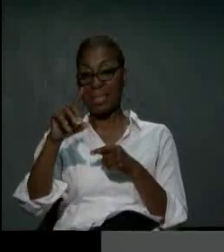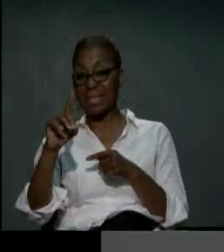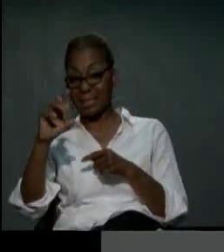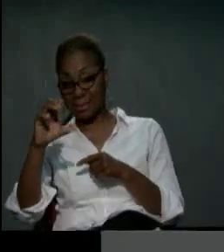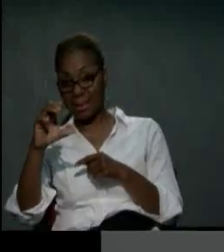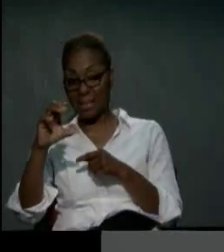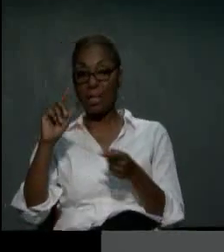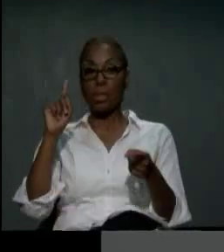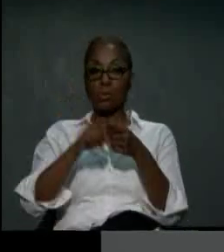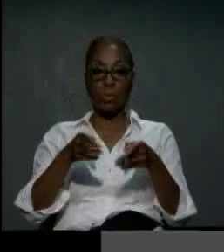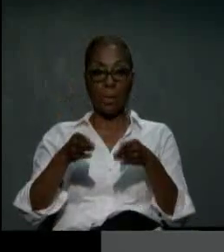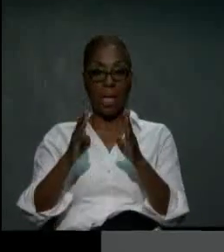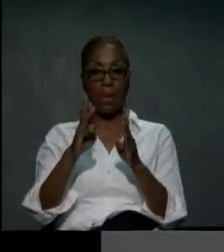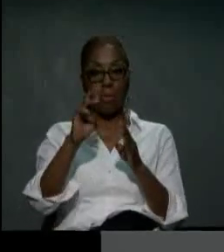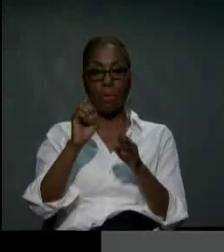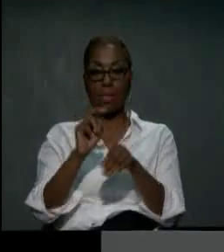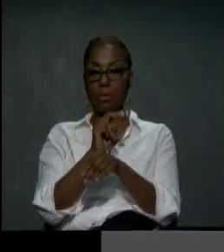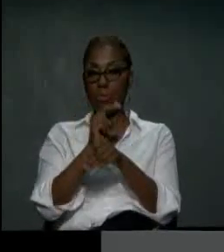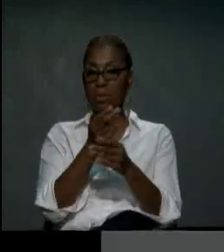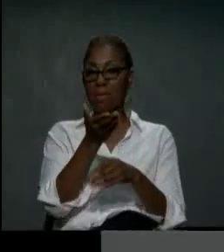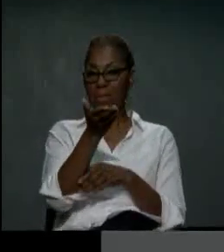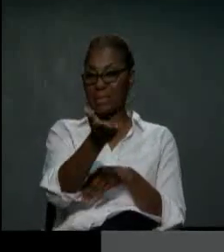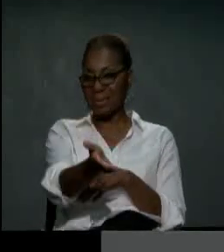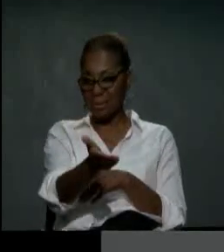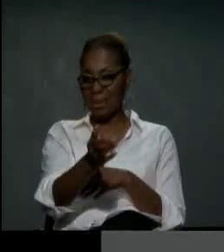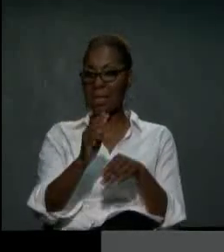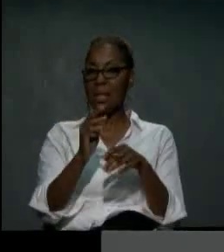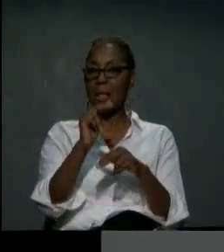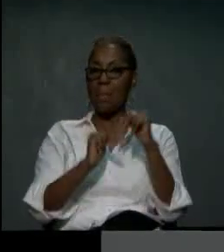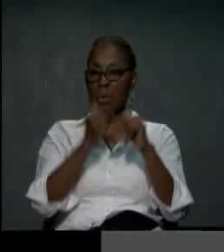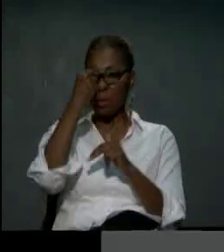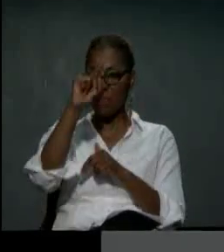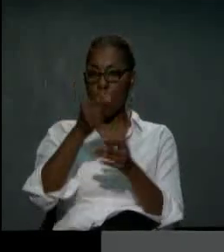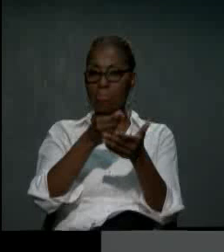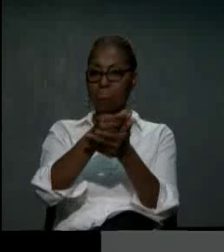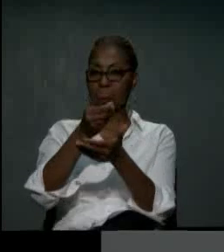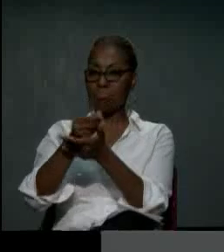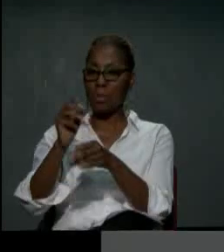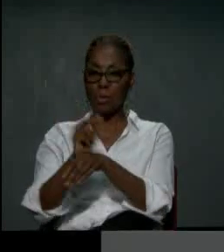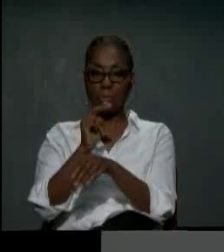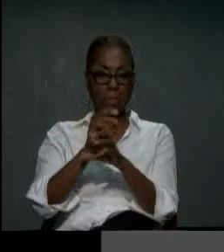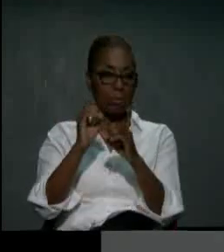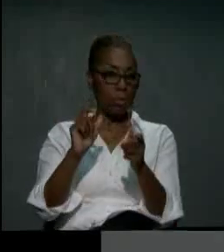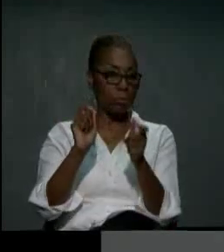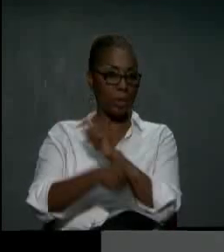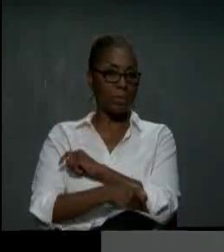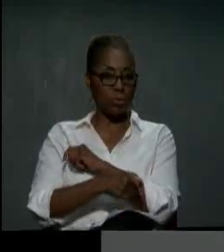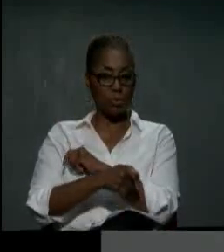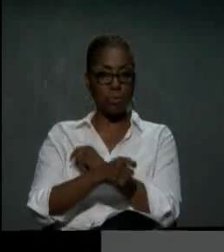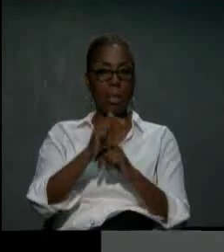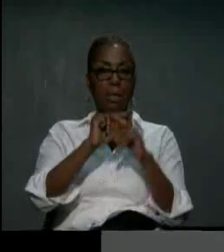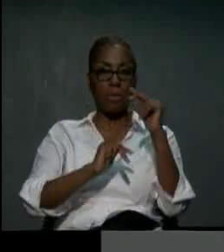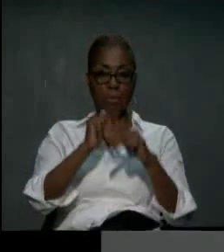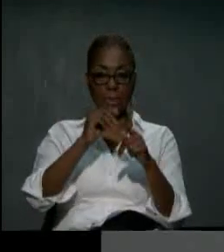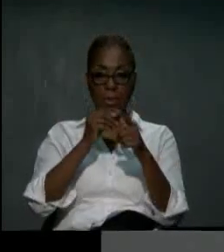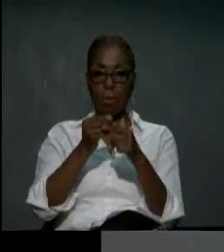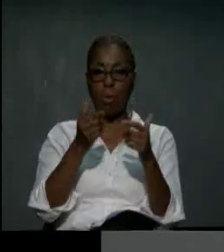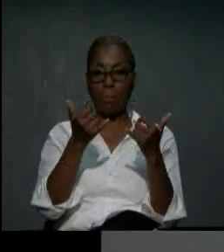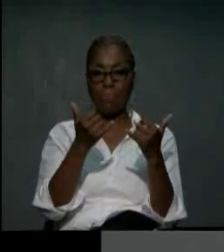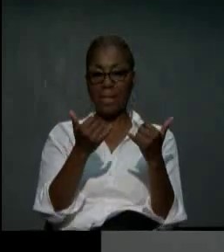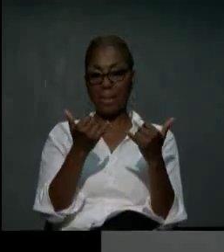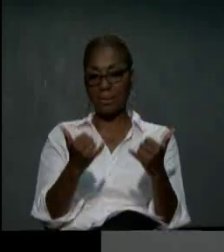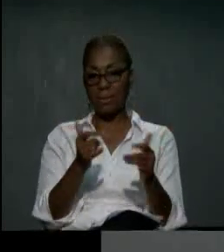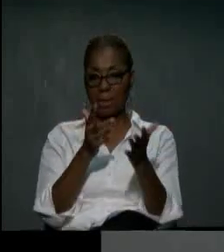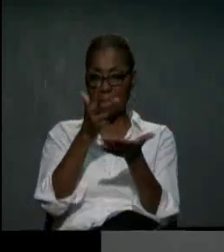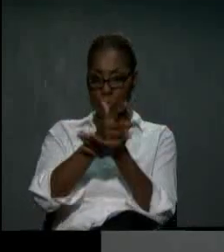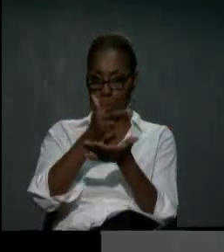PDC to allow the reuse of the existing commercial building for retail uses. No changes to the exterior of the building or existing parking